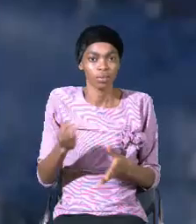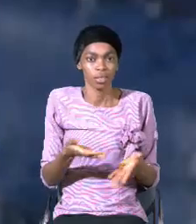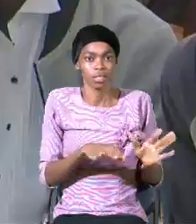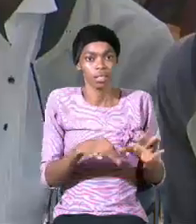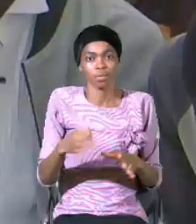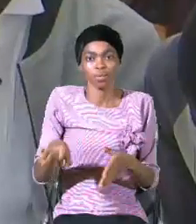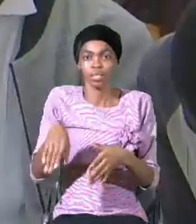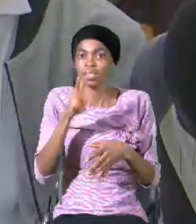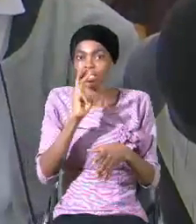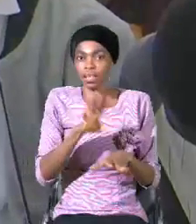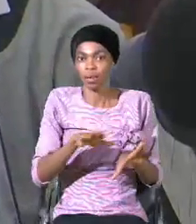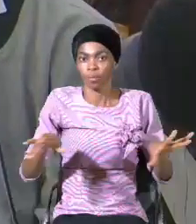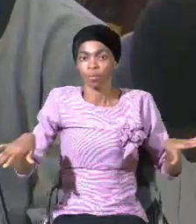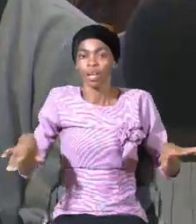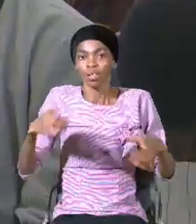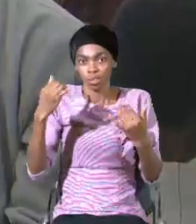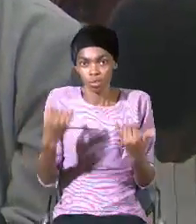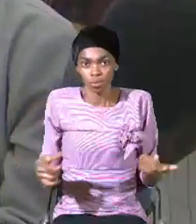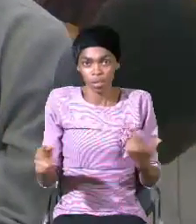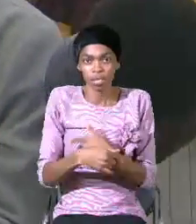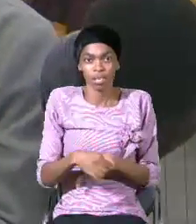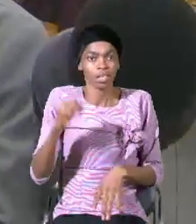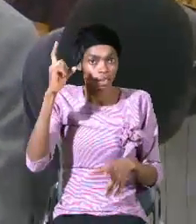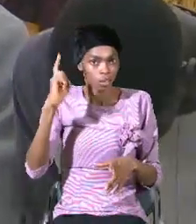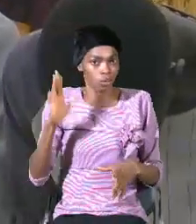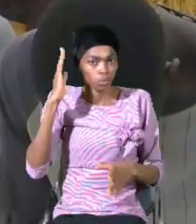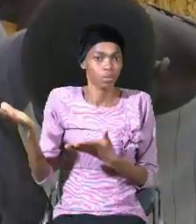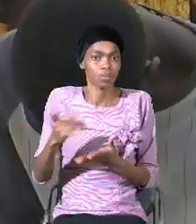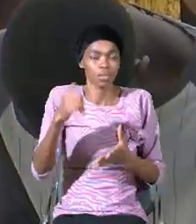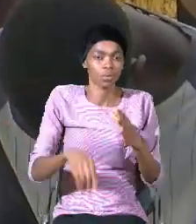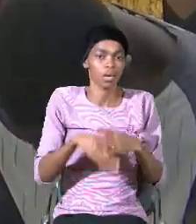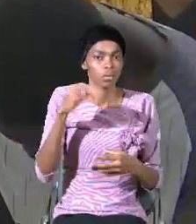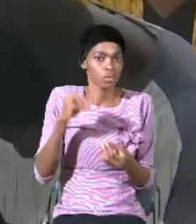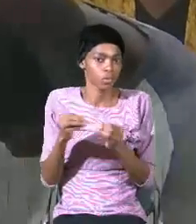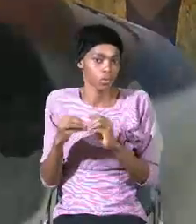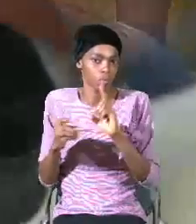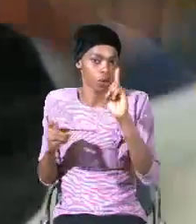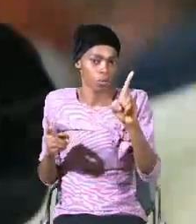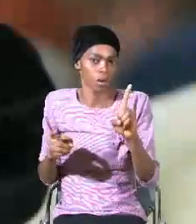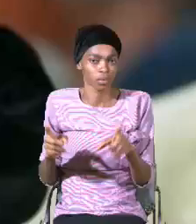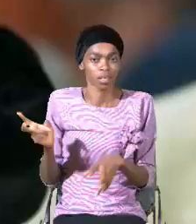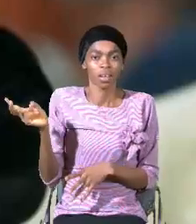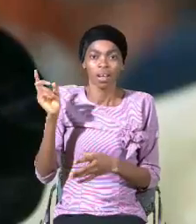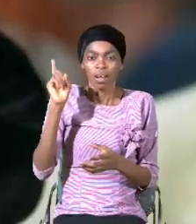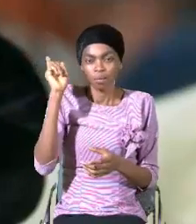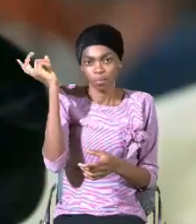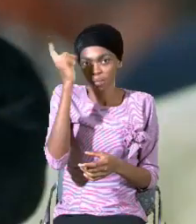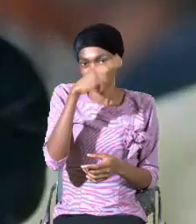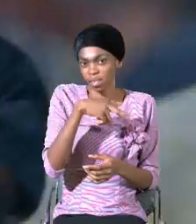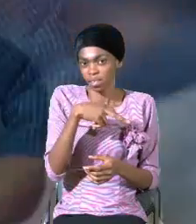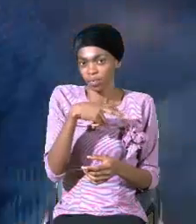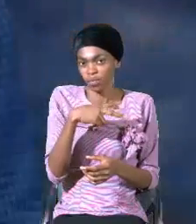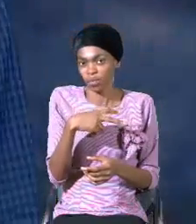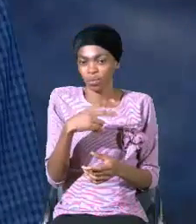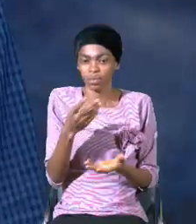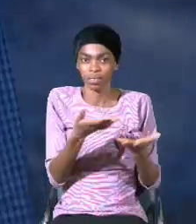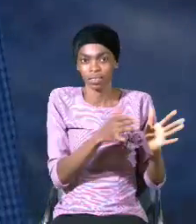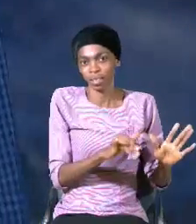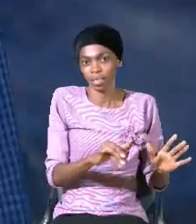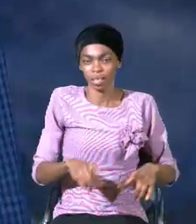you out. Now, number one, passive deadened life. That will not be my